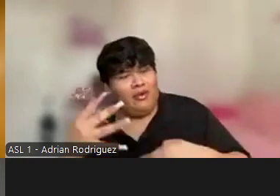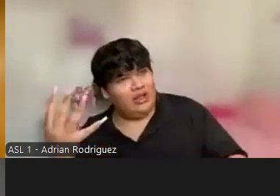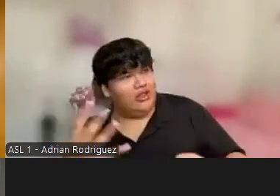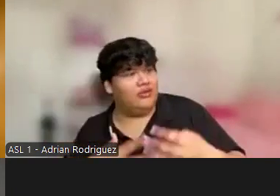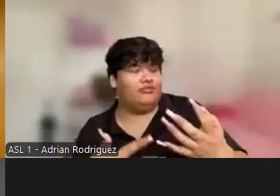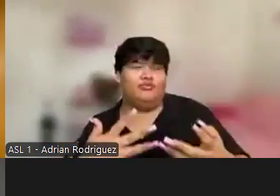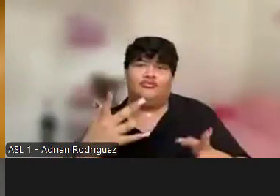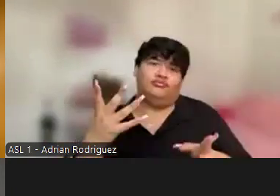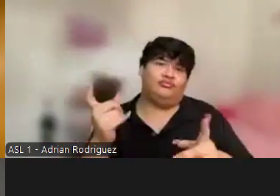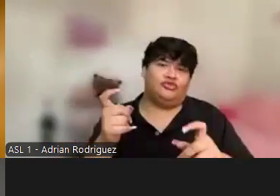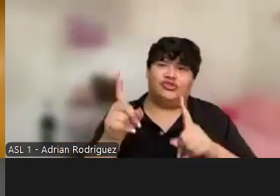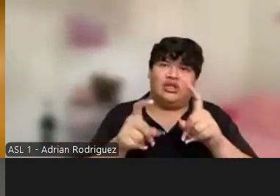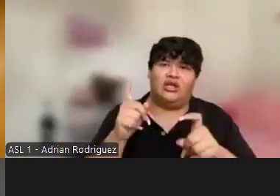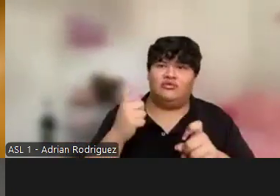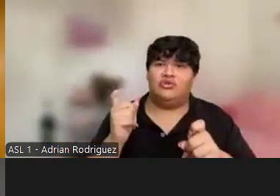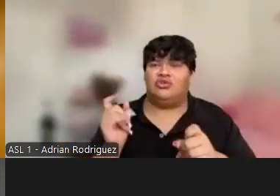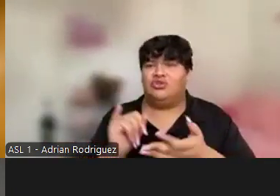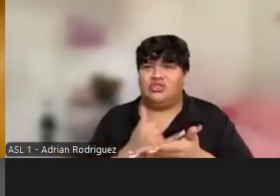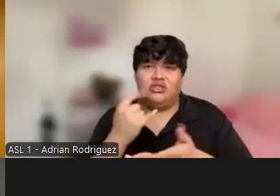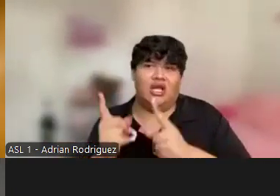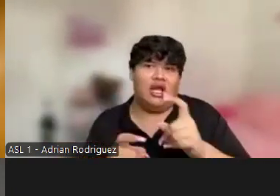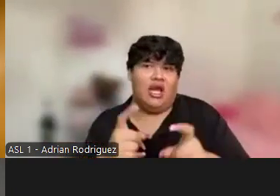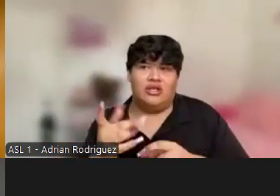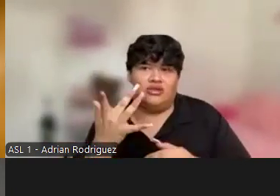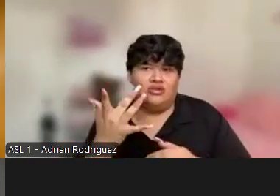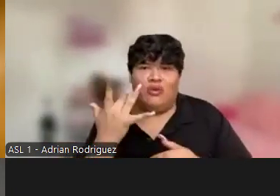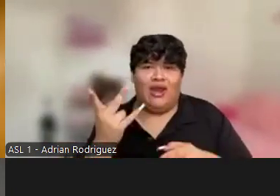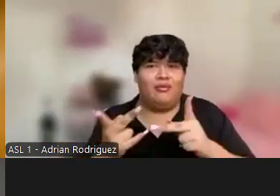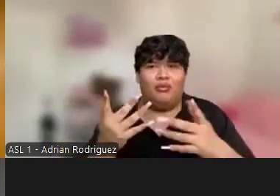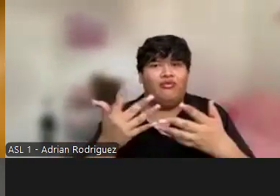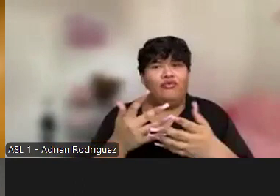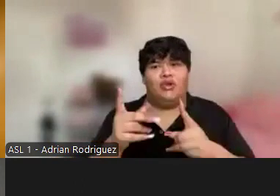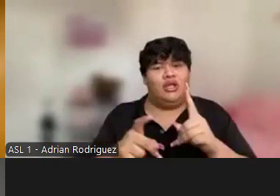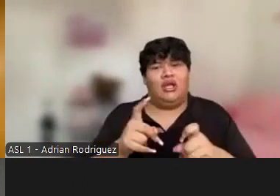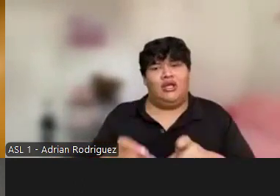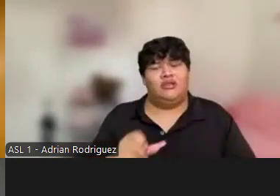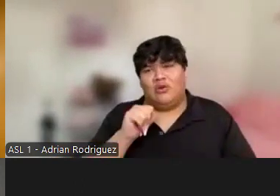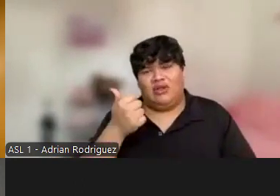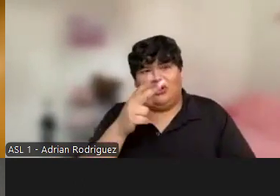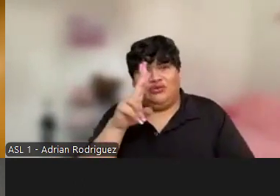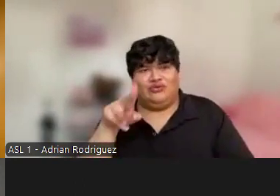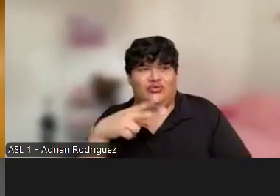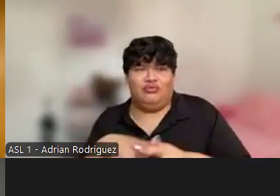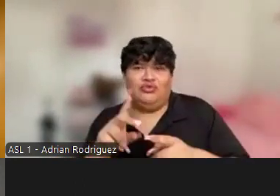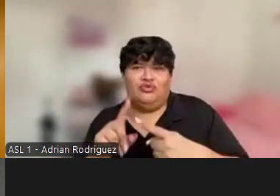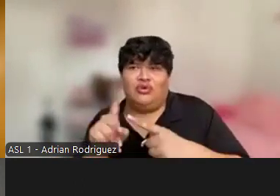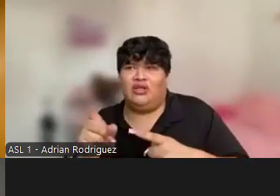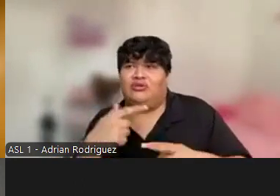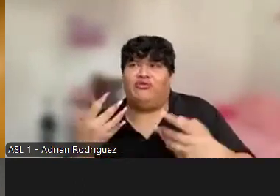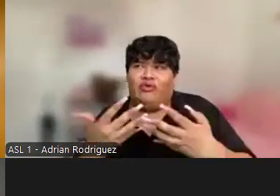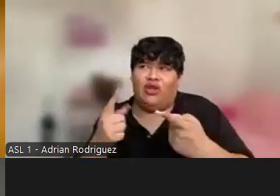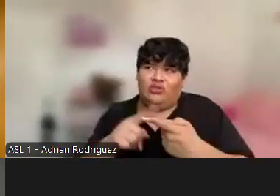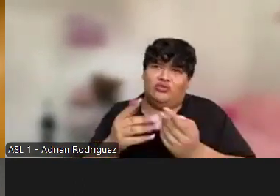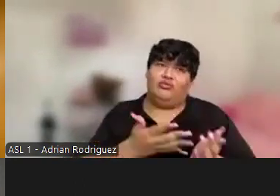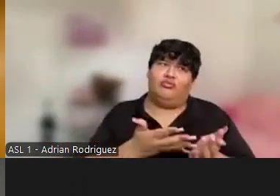do and try to meet from a primary care perspective. And I don't think it's just normalized to ask. They're afraid to bring it up. They